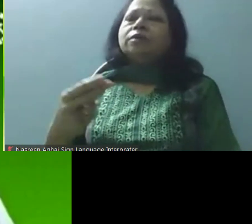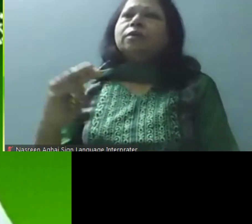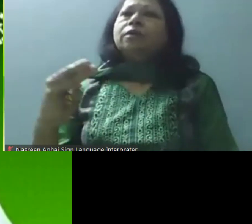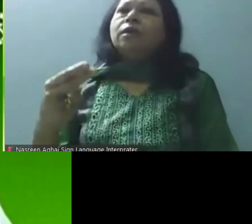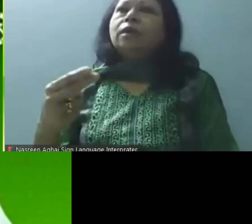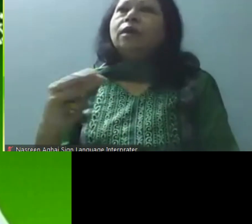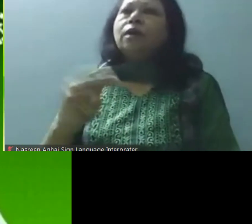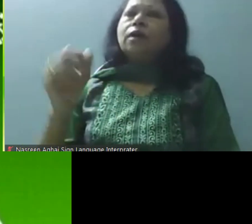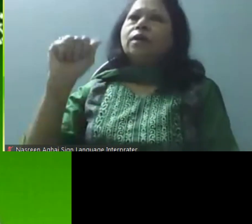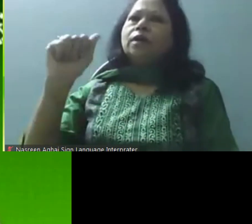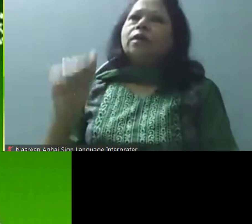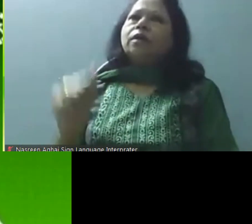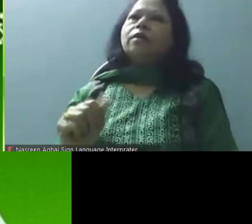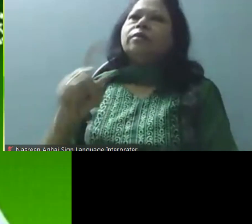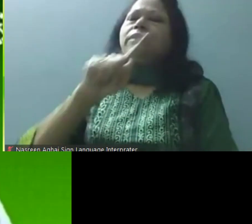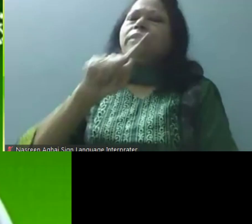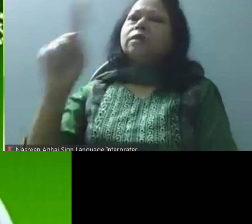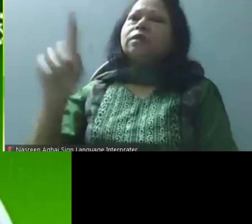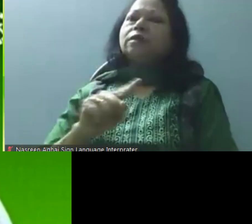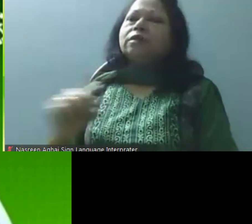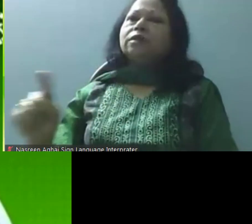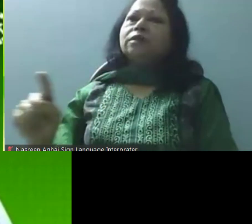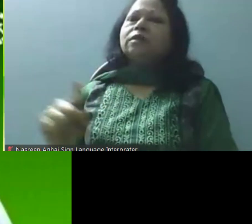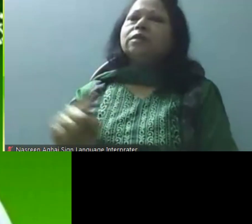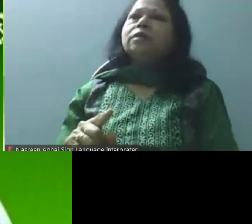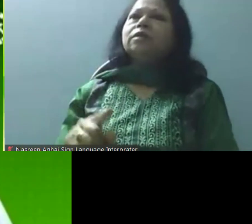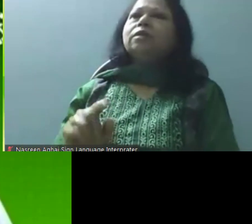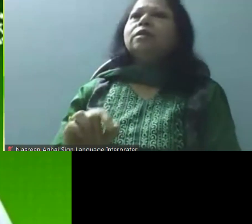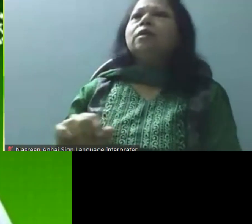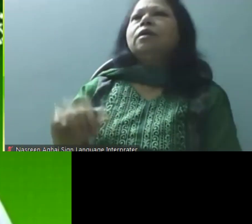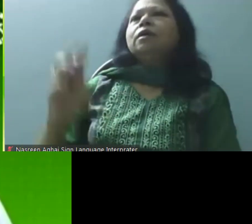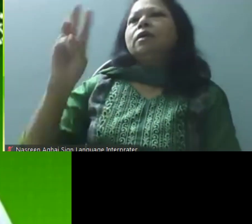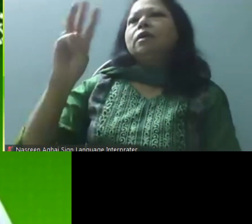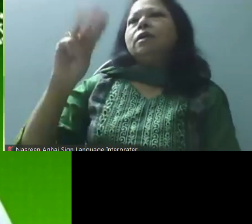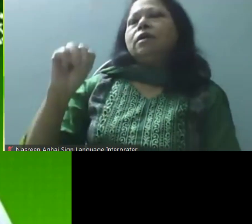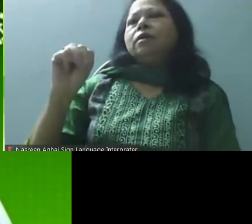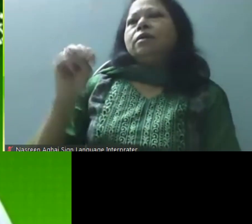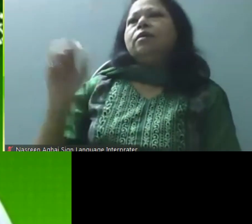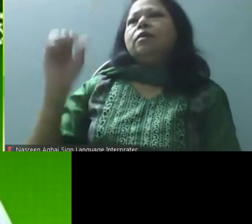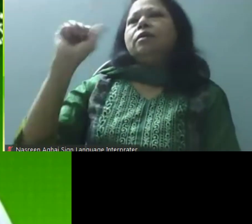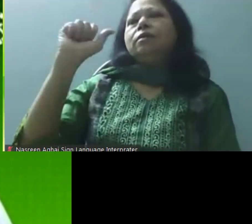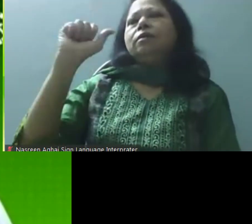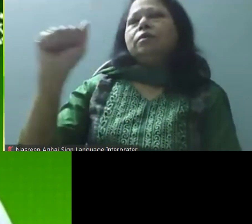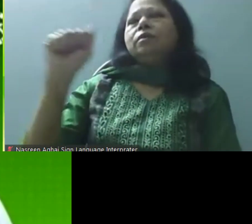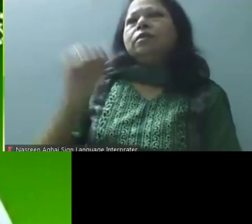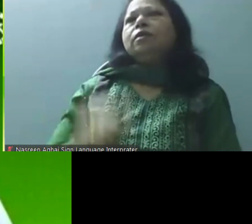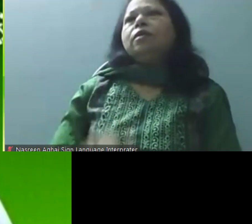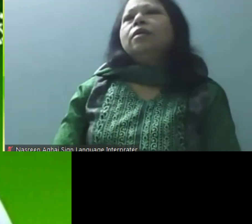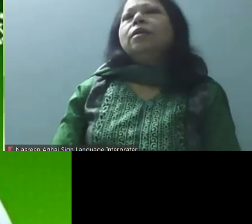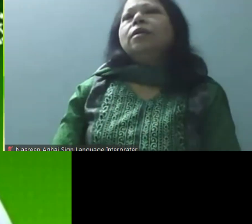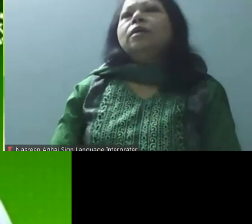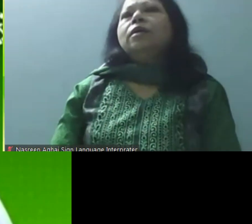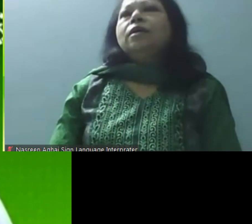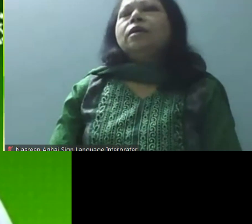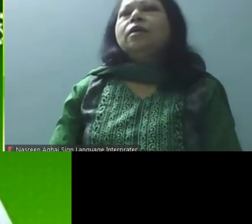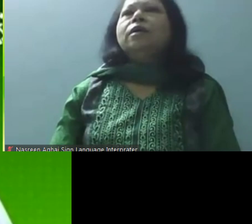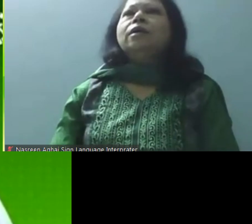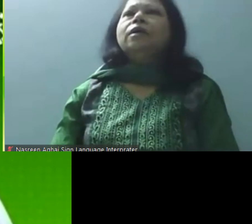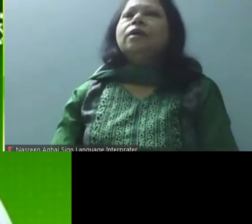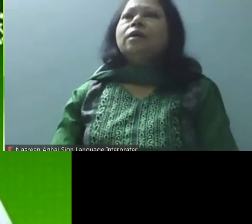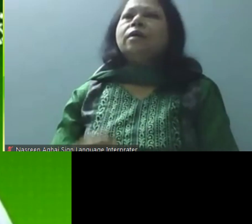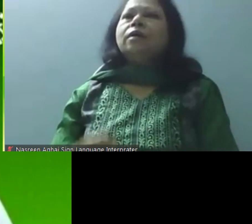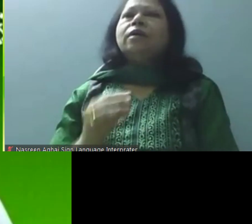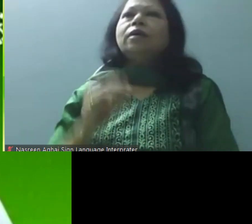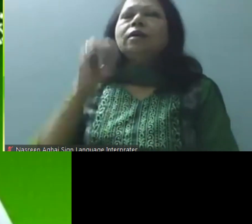that Julius has just developed, OptiKey. So we'll hear more on the account of Hamza, and Hamza can